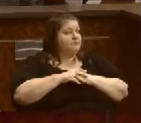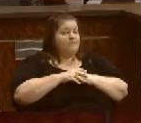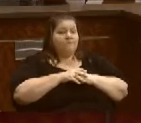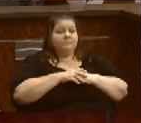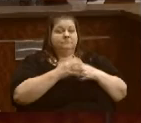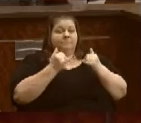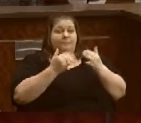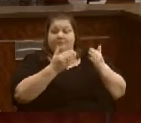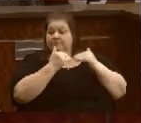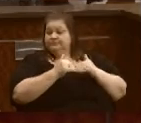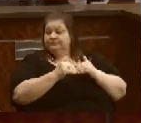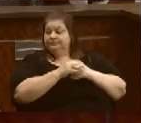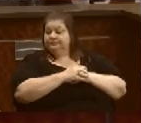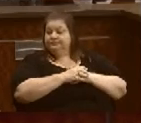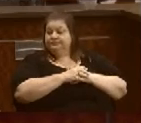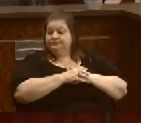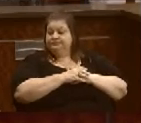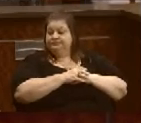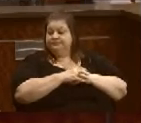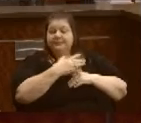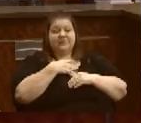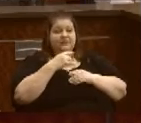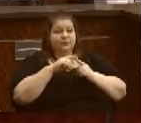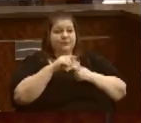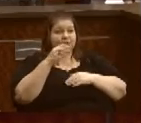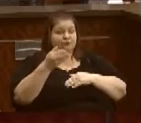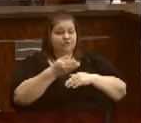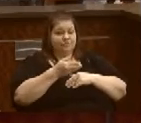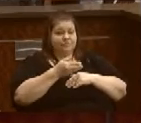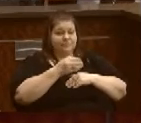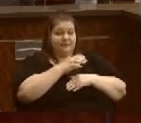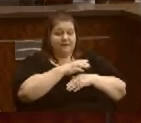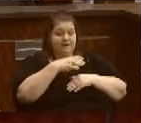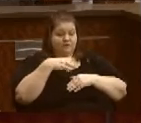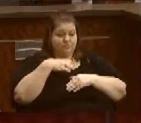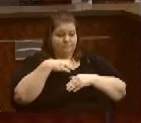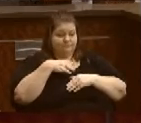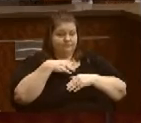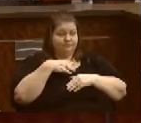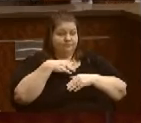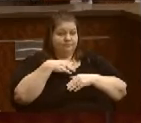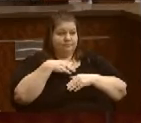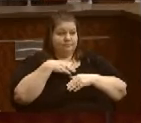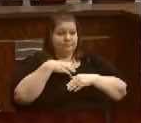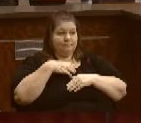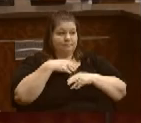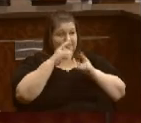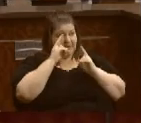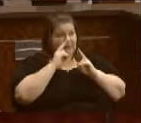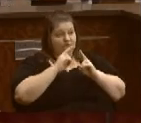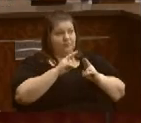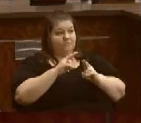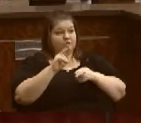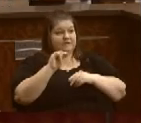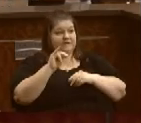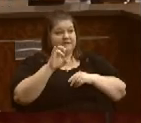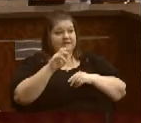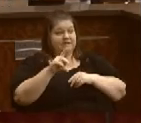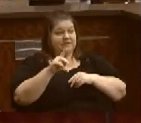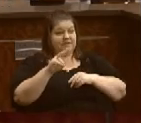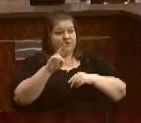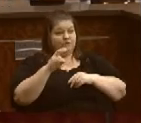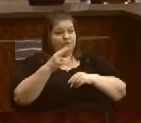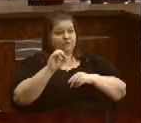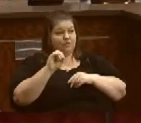this particular time, I'd like to introduce to the council the Honorable Nick Roan, who is a